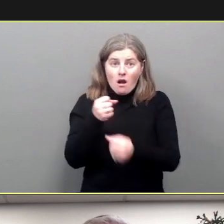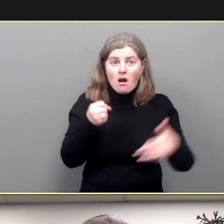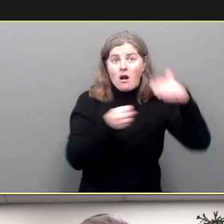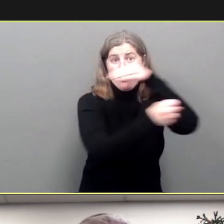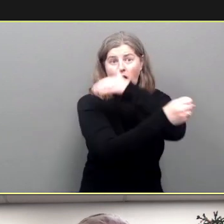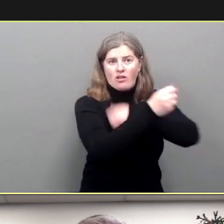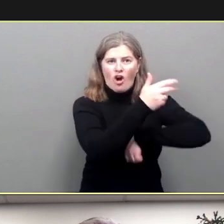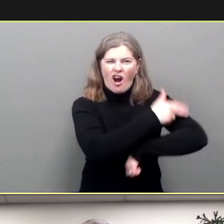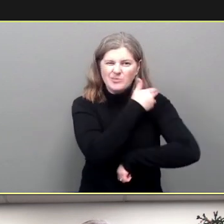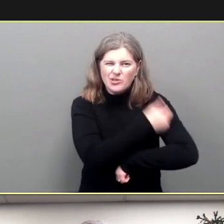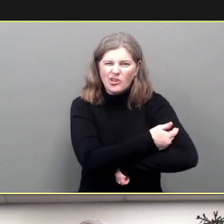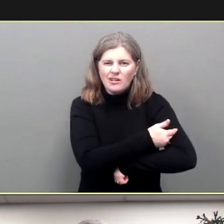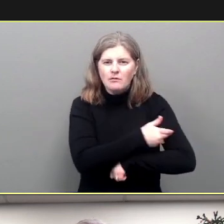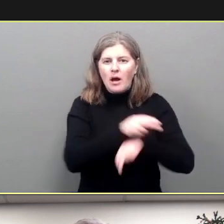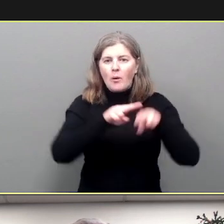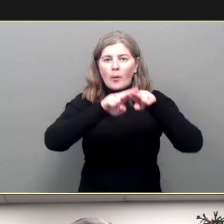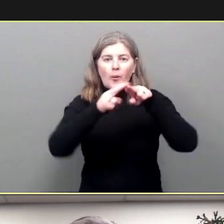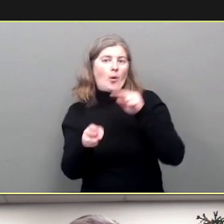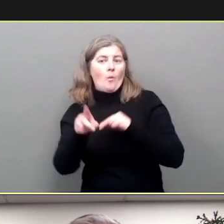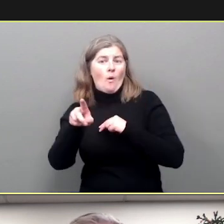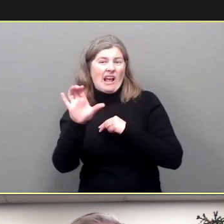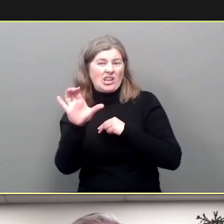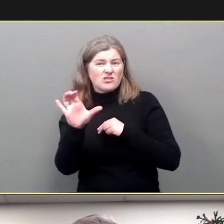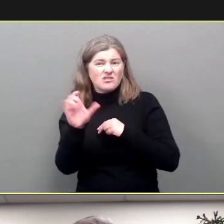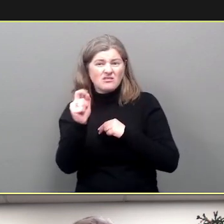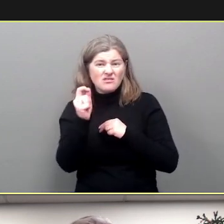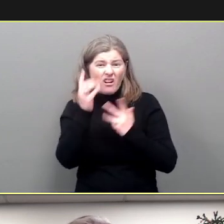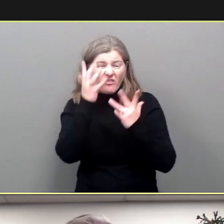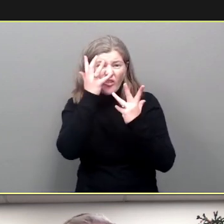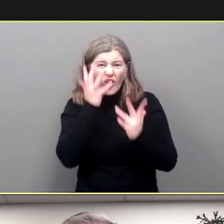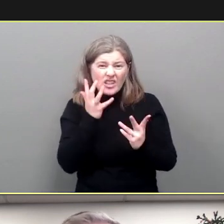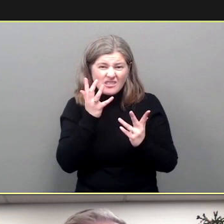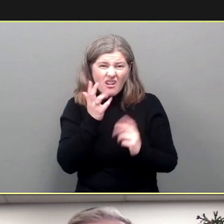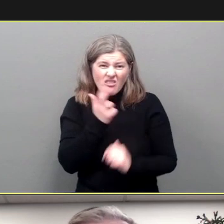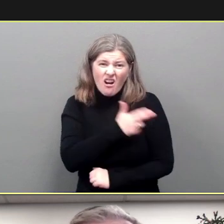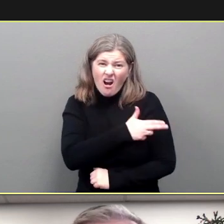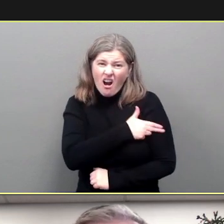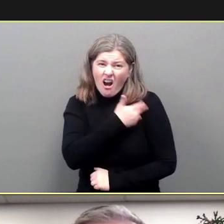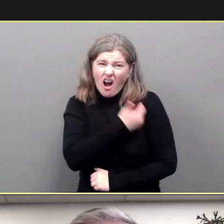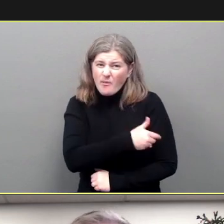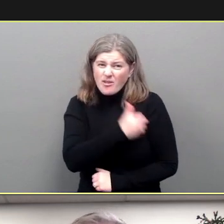over 100. Unfortunately, though, our hospitals are not